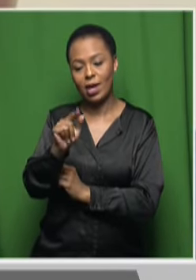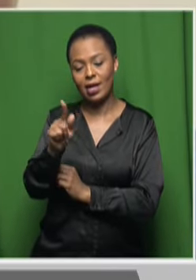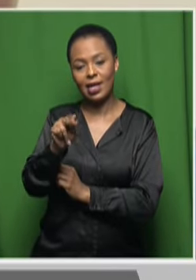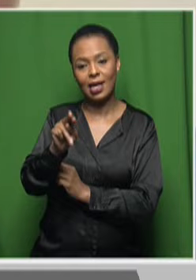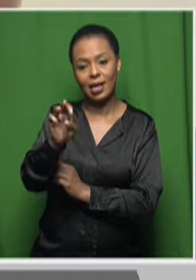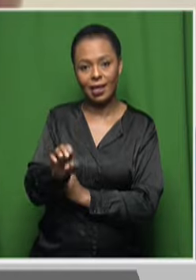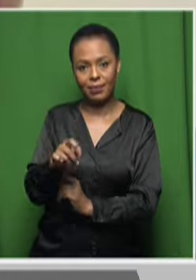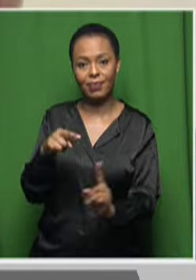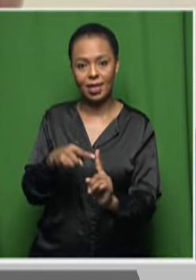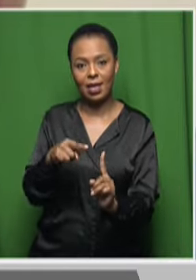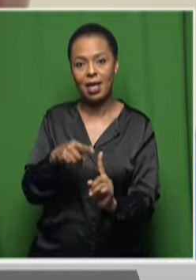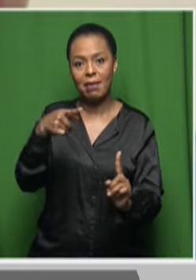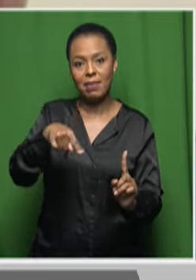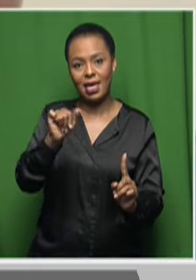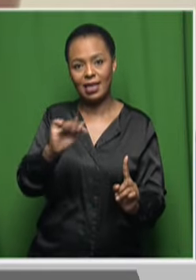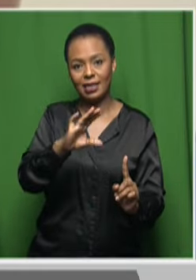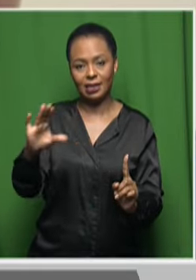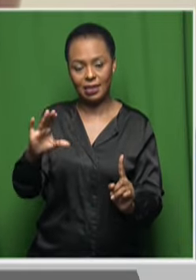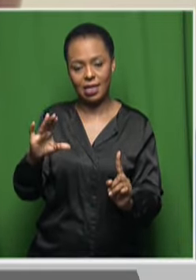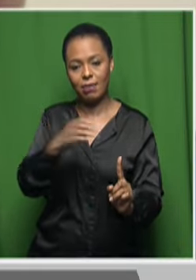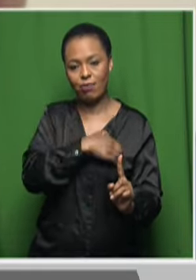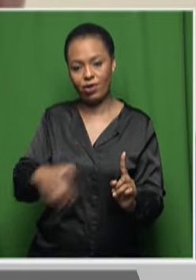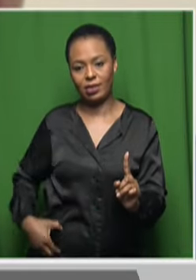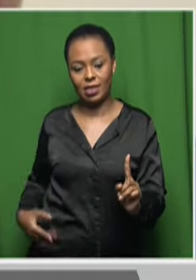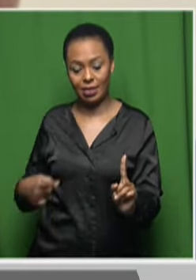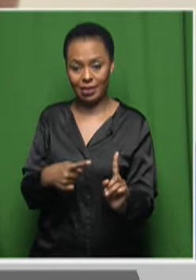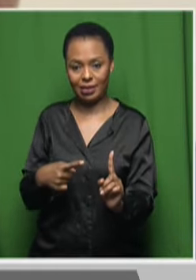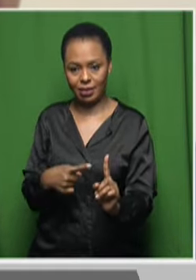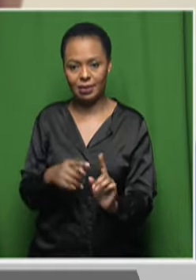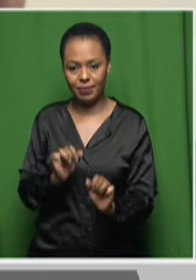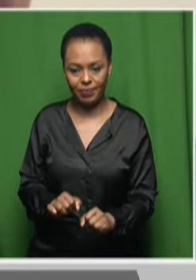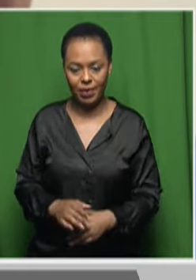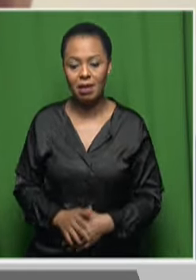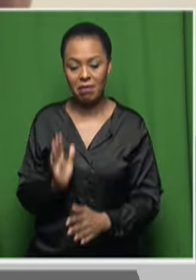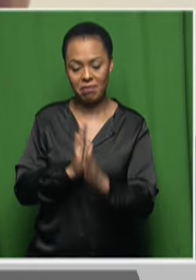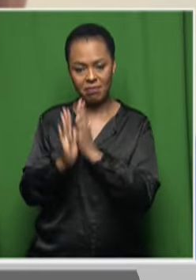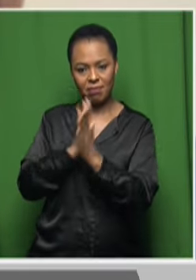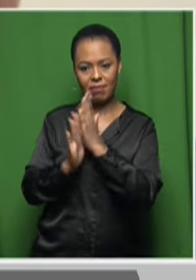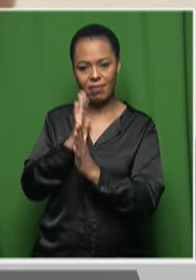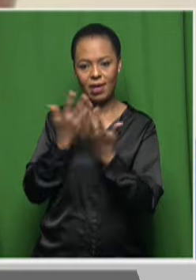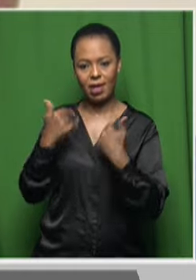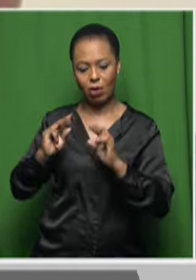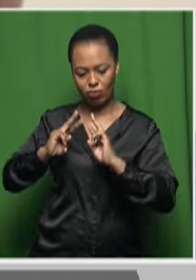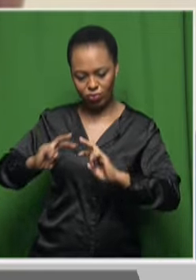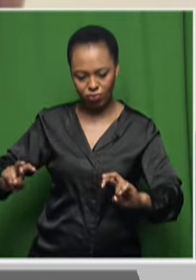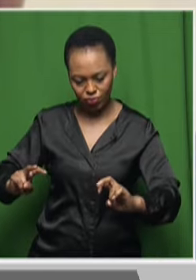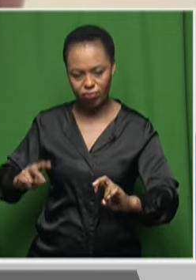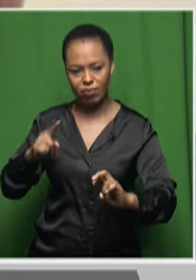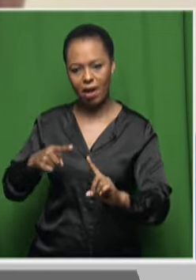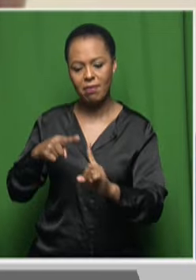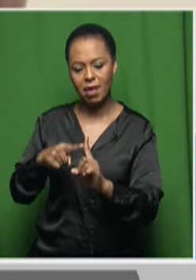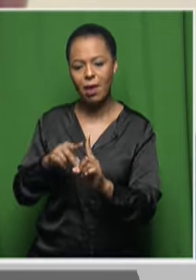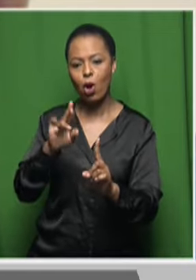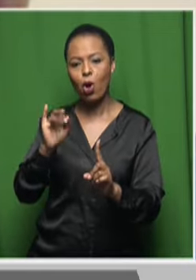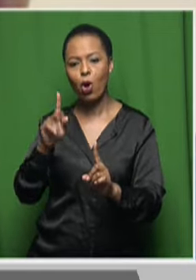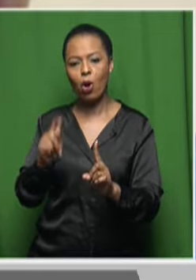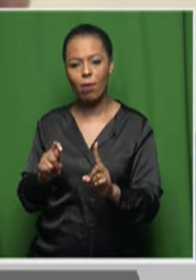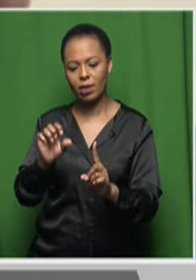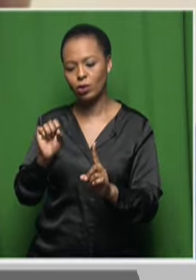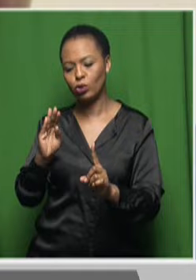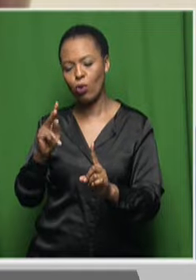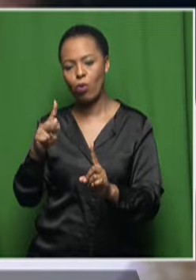the Pan Africanist Congress president, speaking to us about an inquest into the death of Robert Sobukwe. We thank you so much for